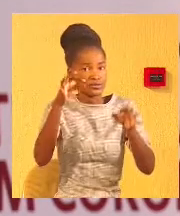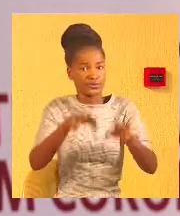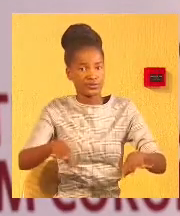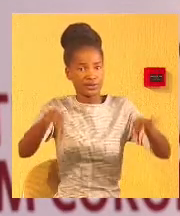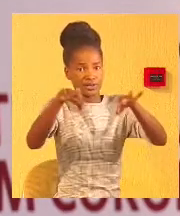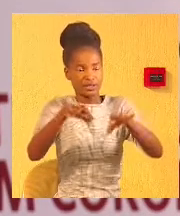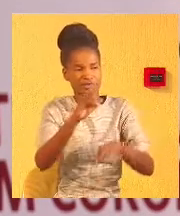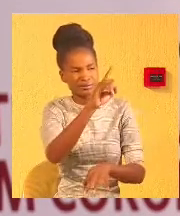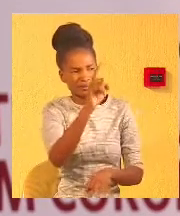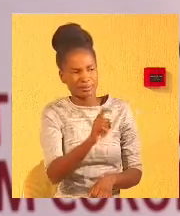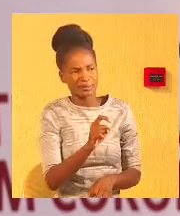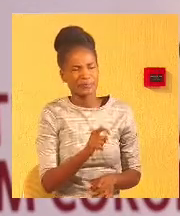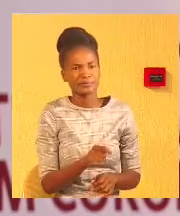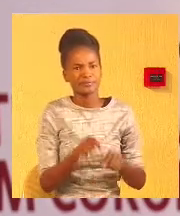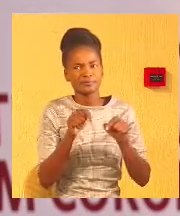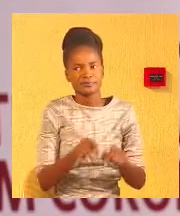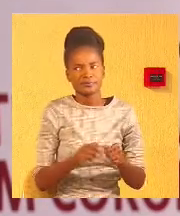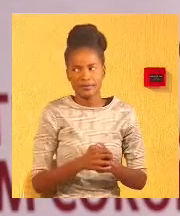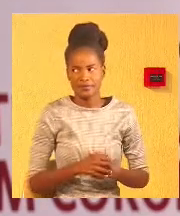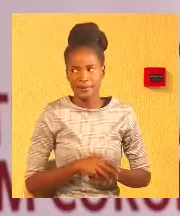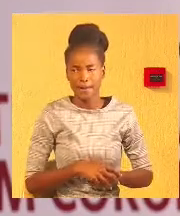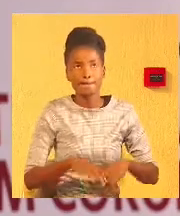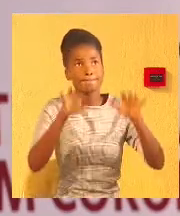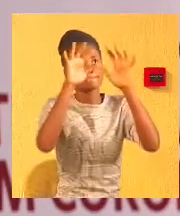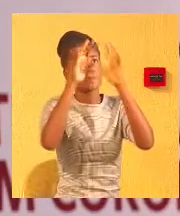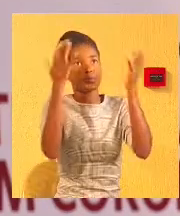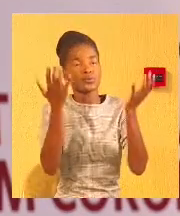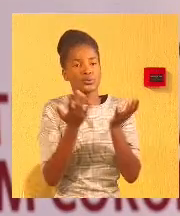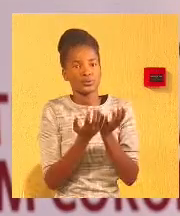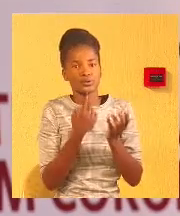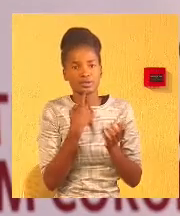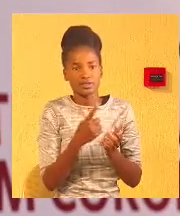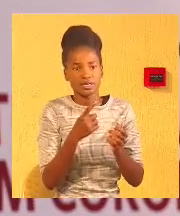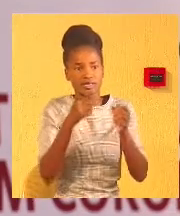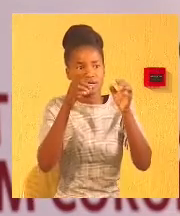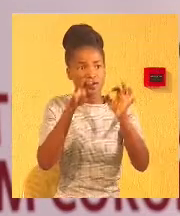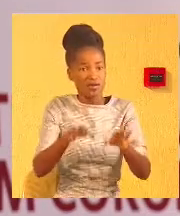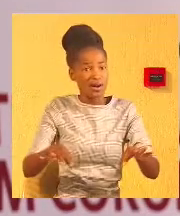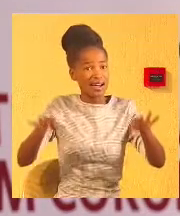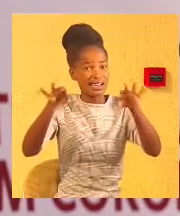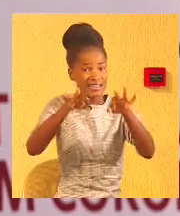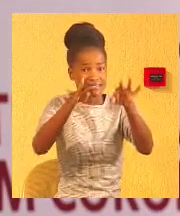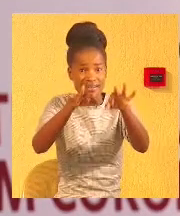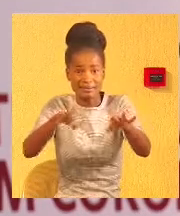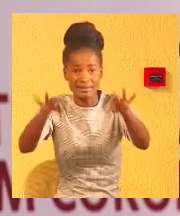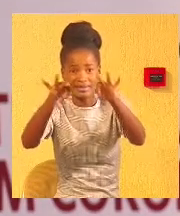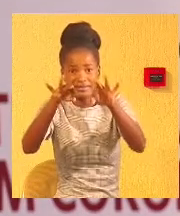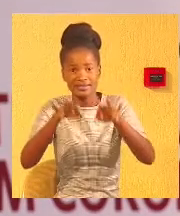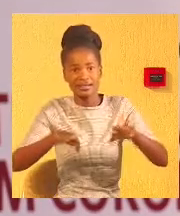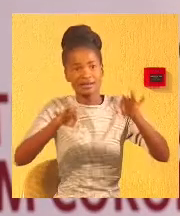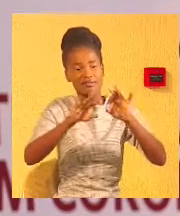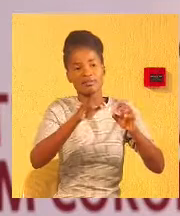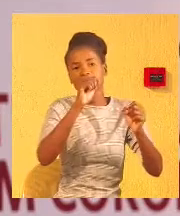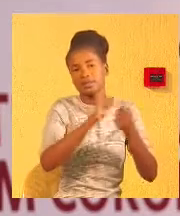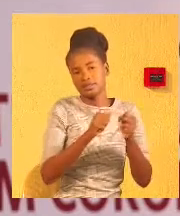there is globally to be reported that the agricultural sector would be one of those affected because the number